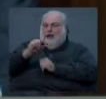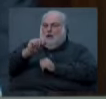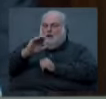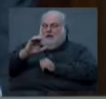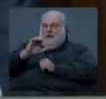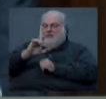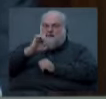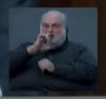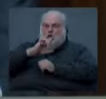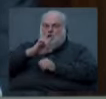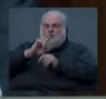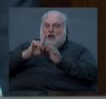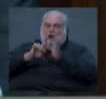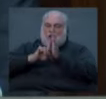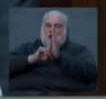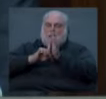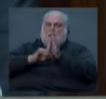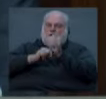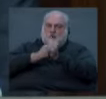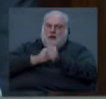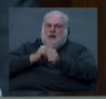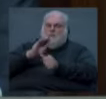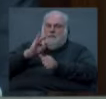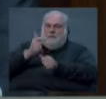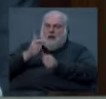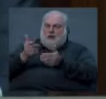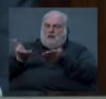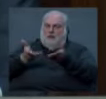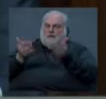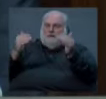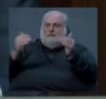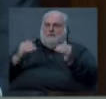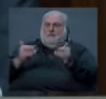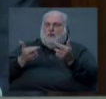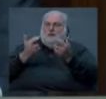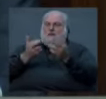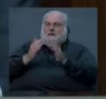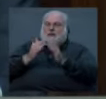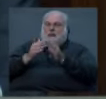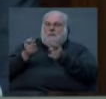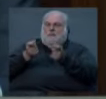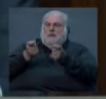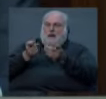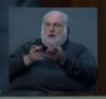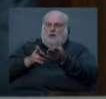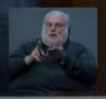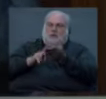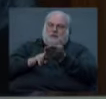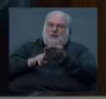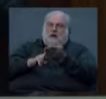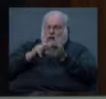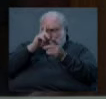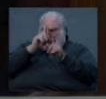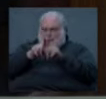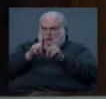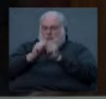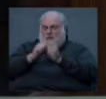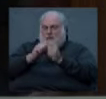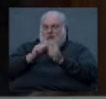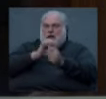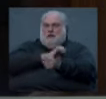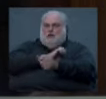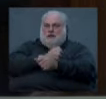alarm tracking and billing services and for other purposes. A resolution authorized the mayor to enter into an option to purchase agreement with Energy